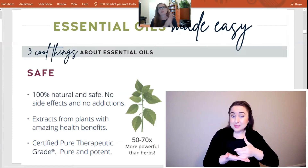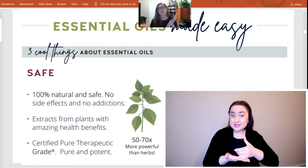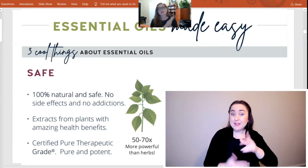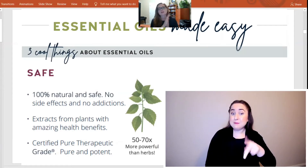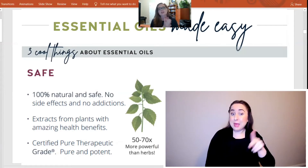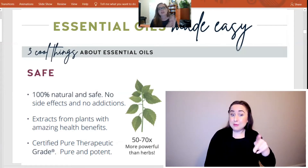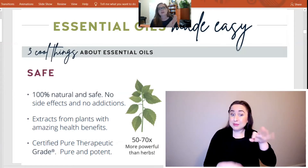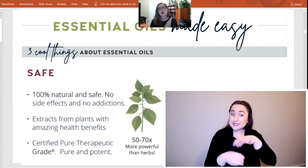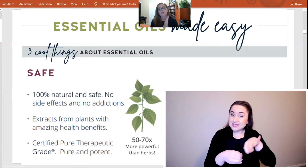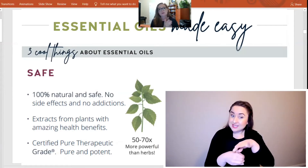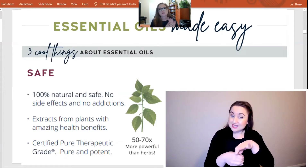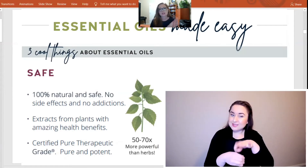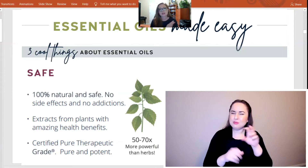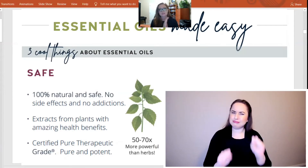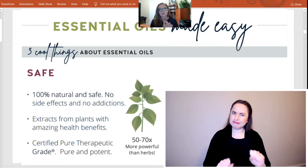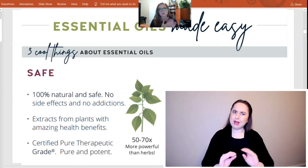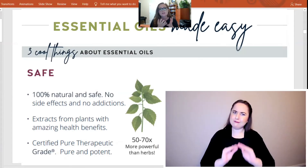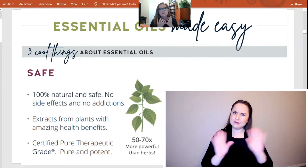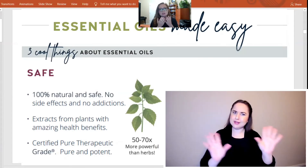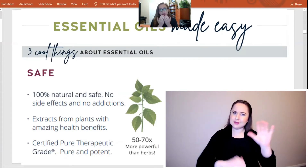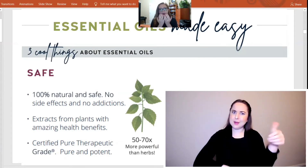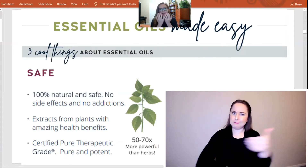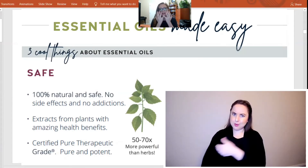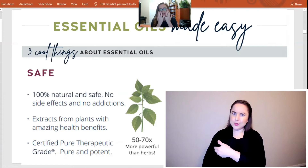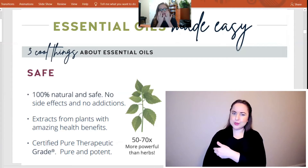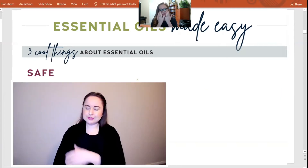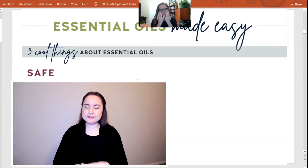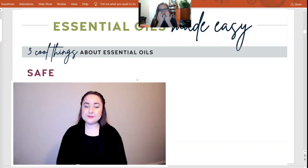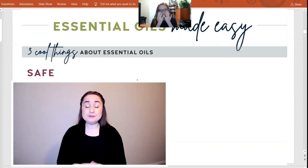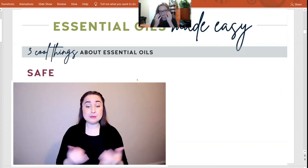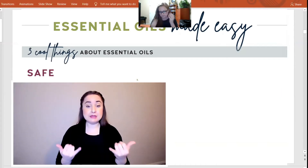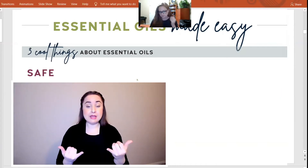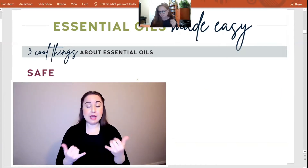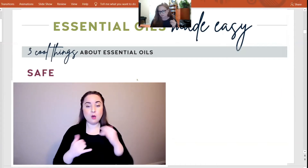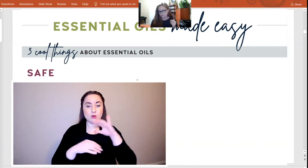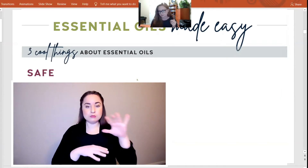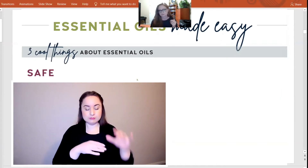So you can see the potency. We're just going to breathe this in.